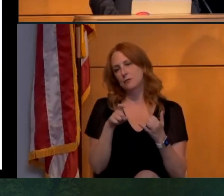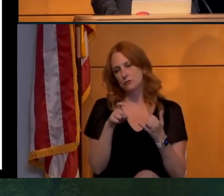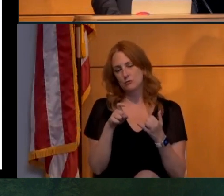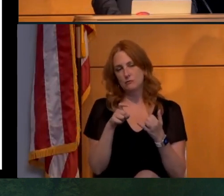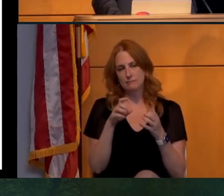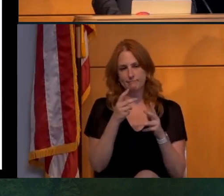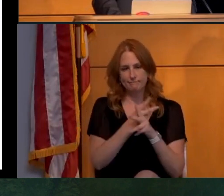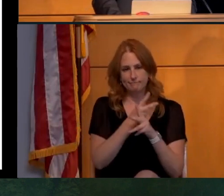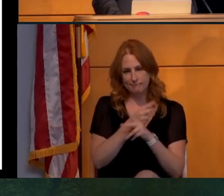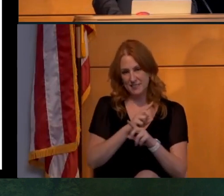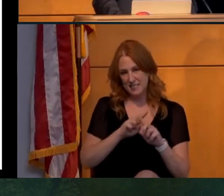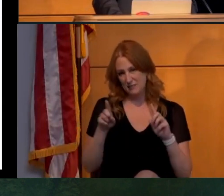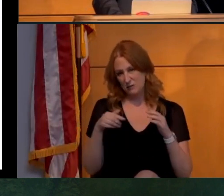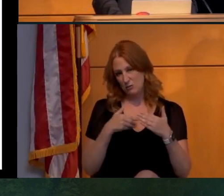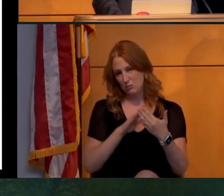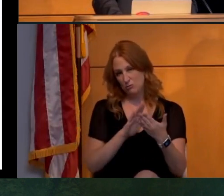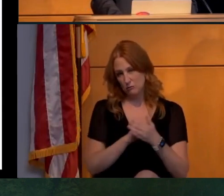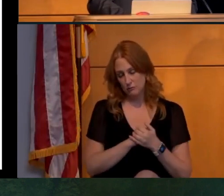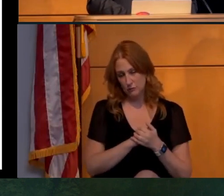way of doing it.